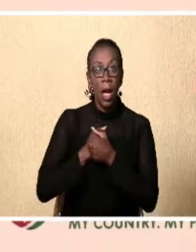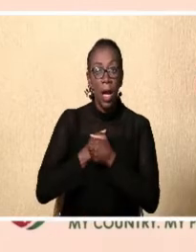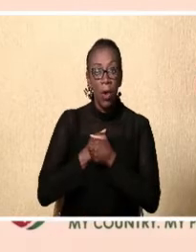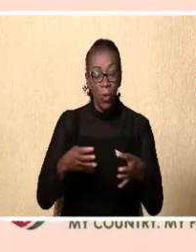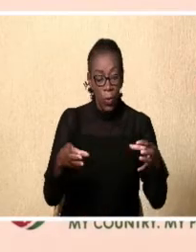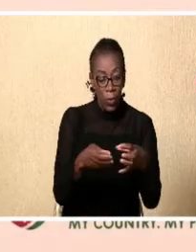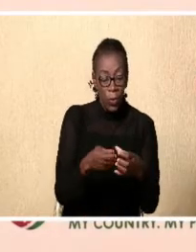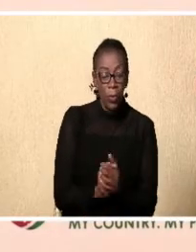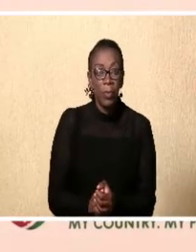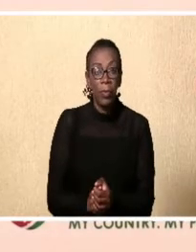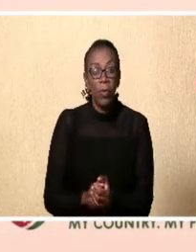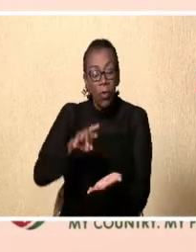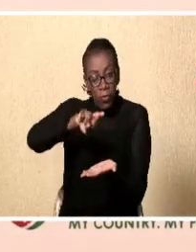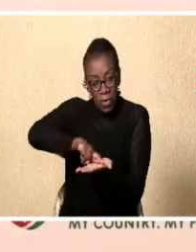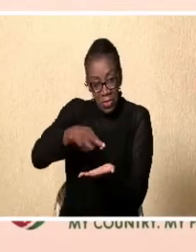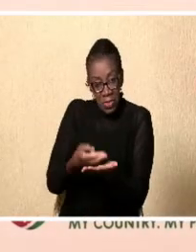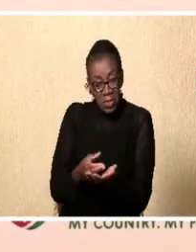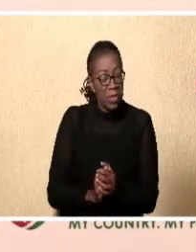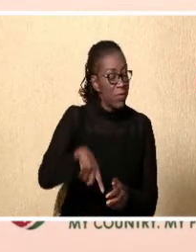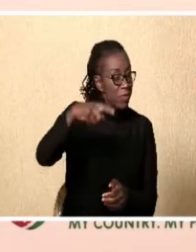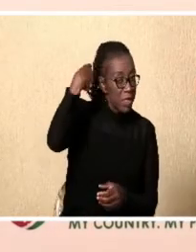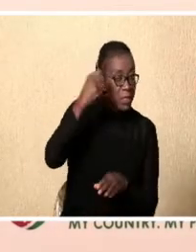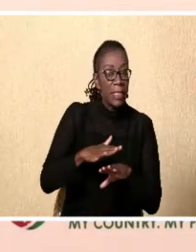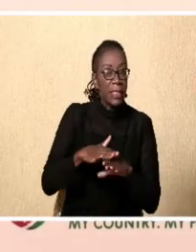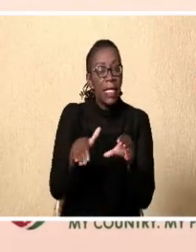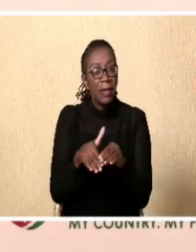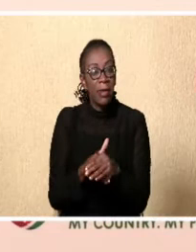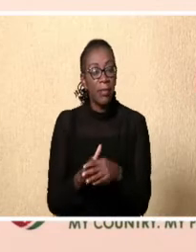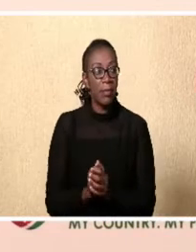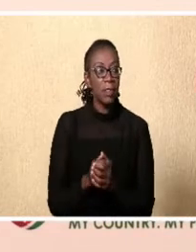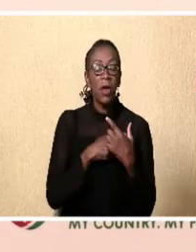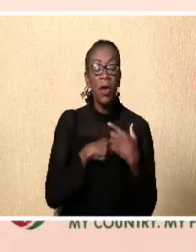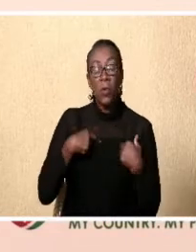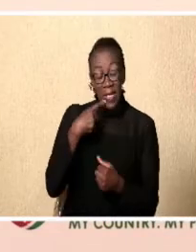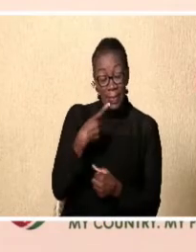We have put measures in place. When it comes to children, we are saying,